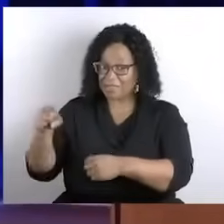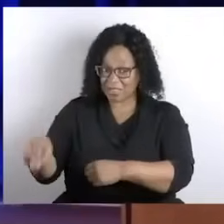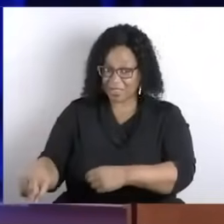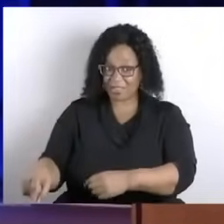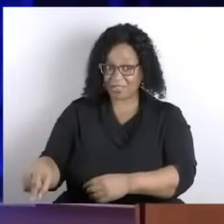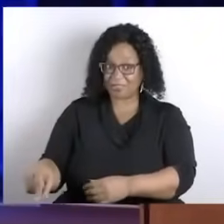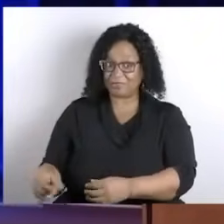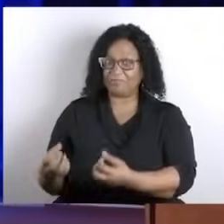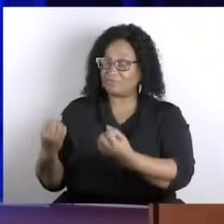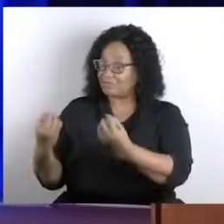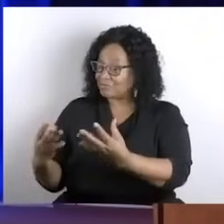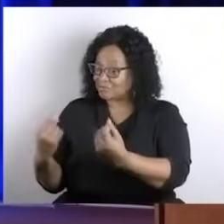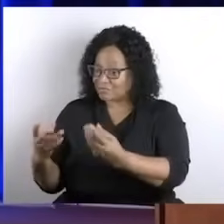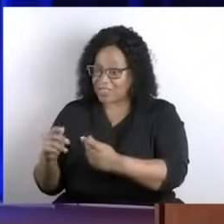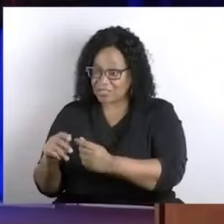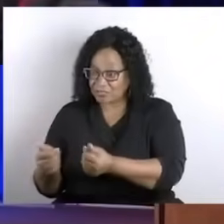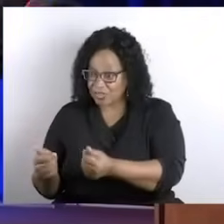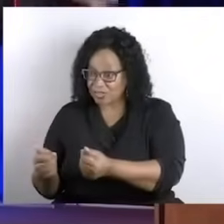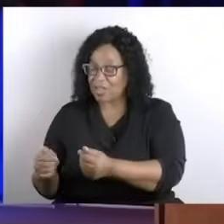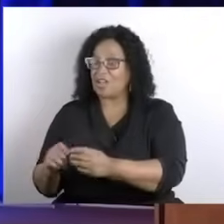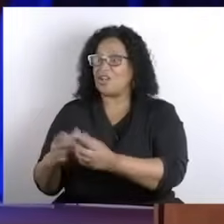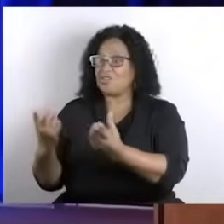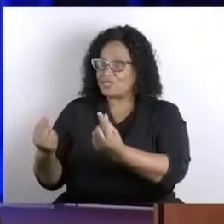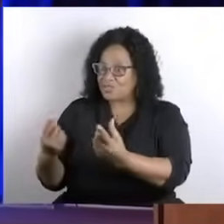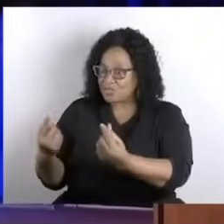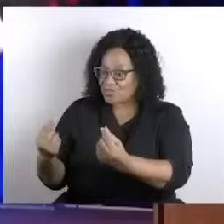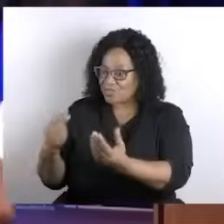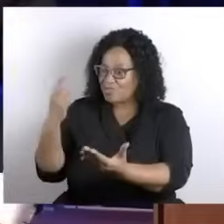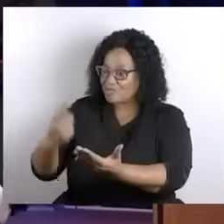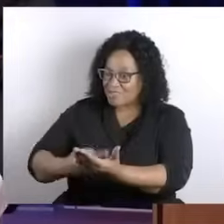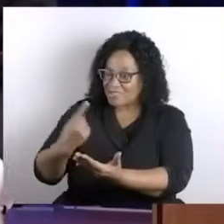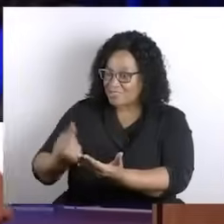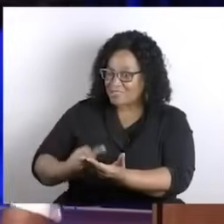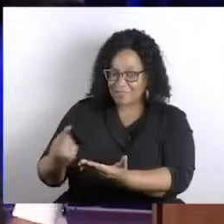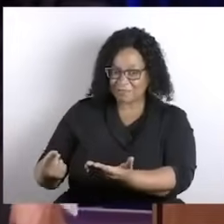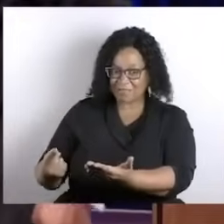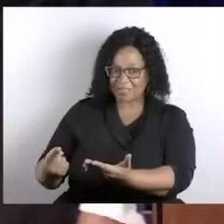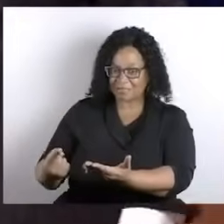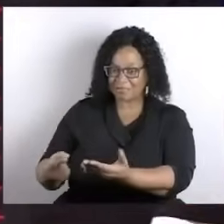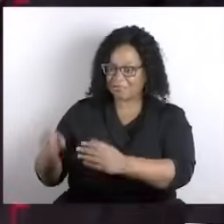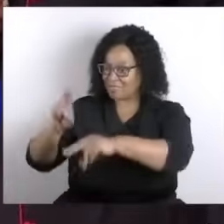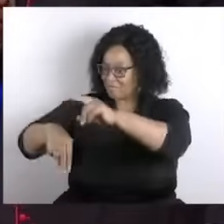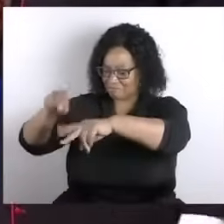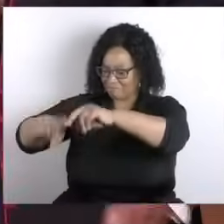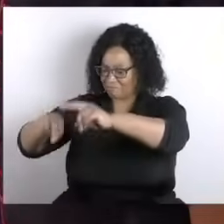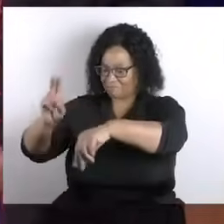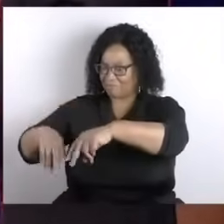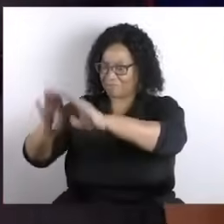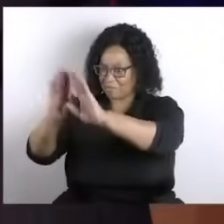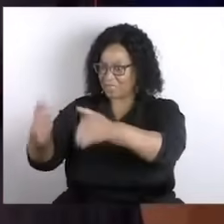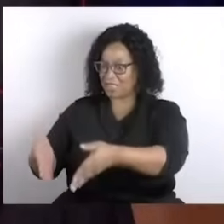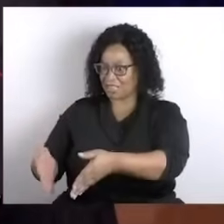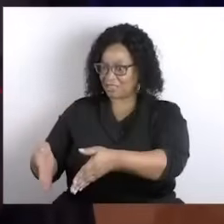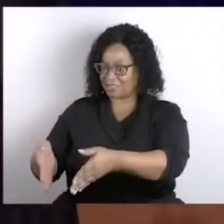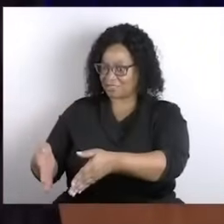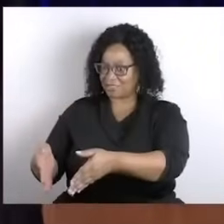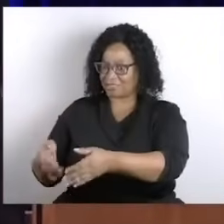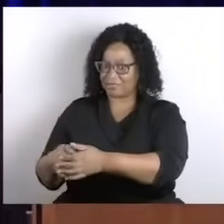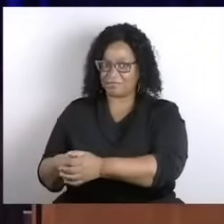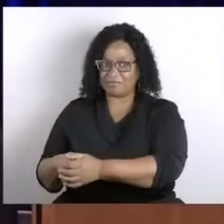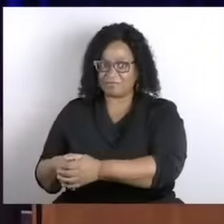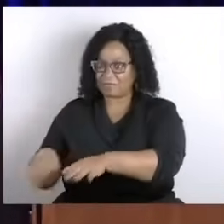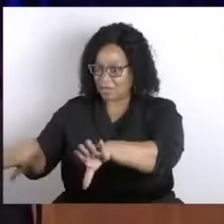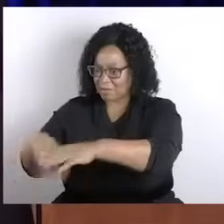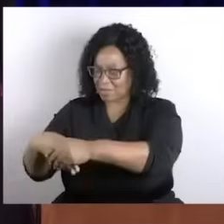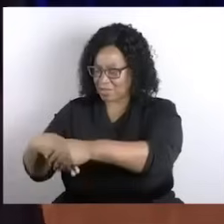even with as many of you as there are, you need to be doing something with the time that you have. So build some houses and settle down. I want you